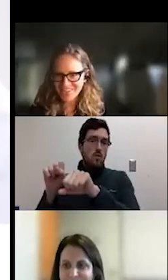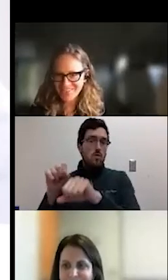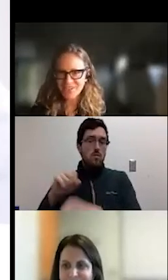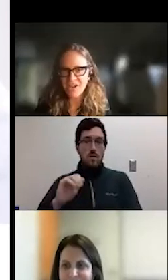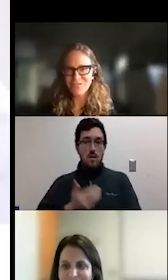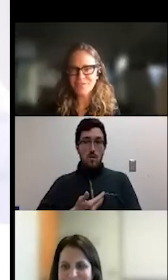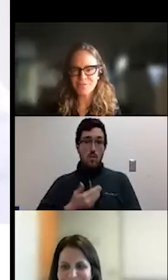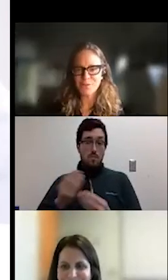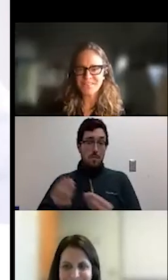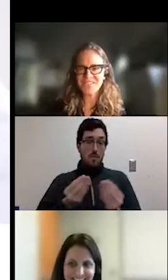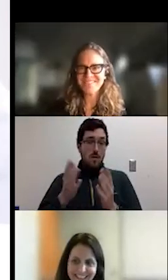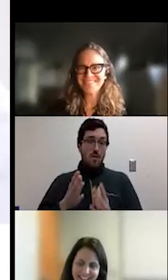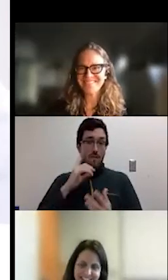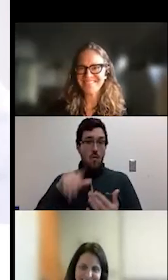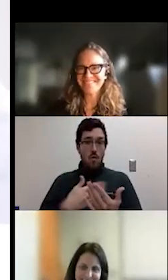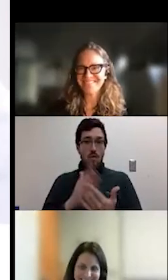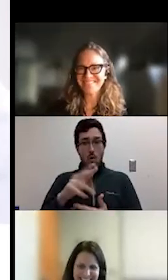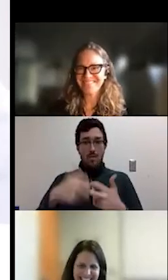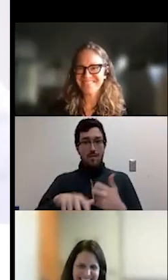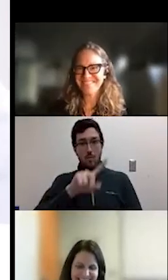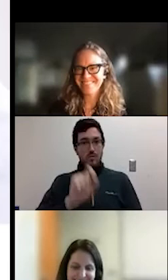trusted moderator for all of your difficult questions.